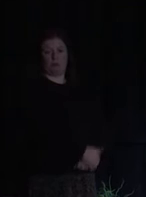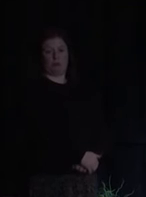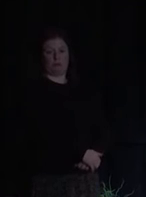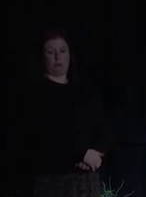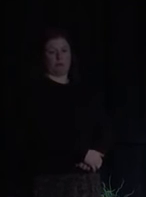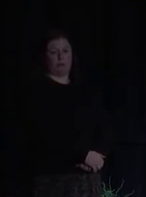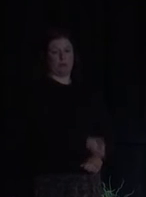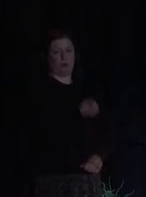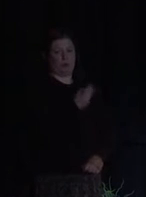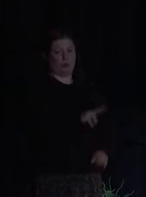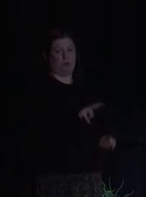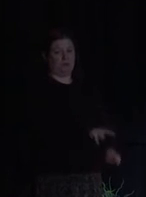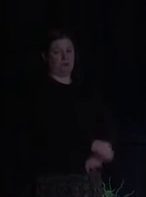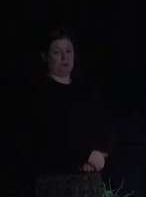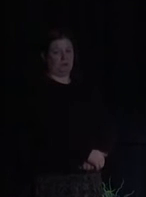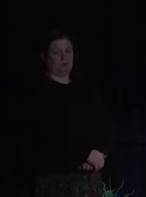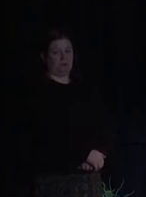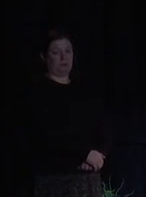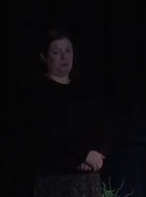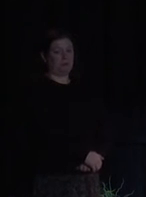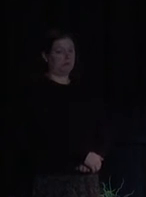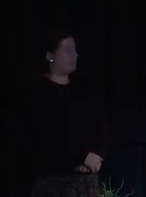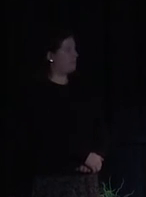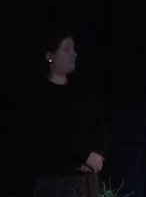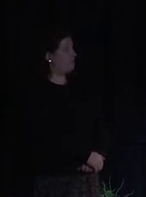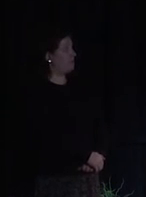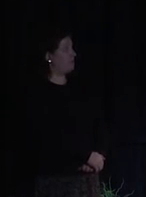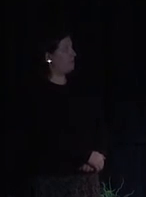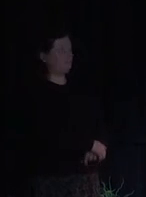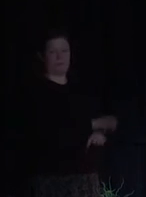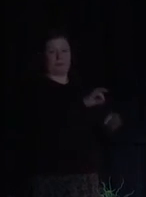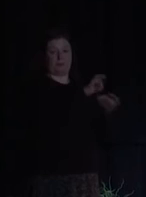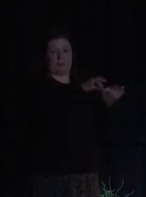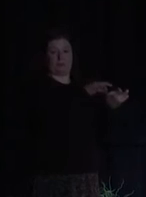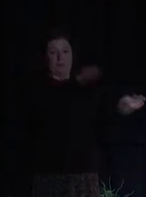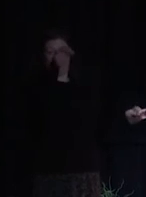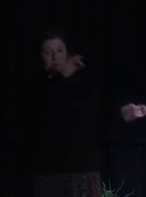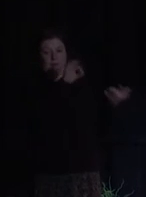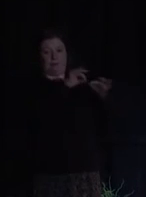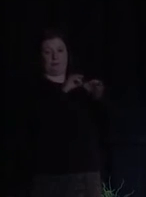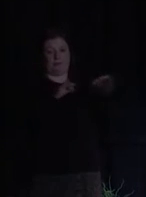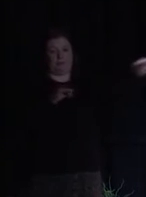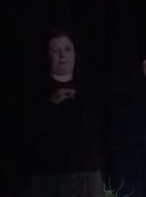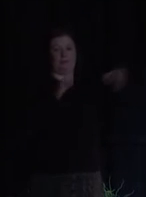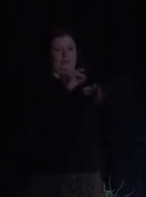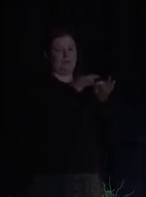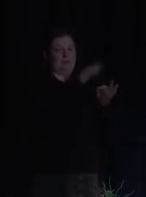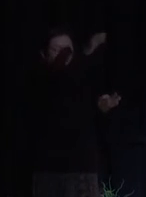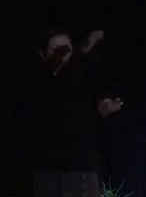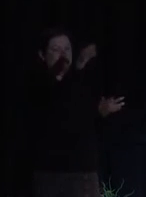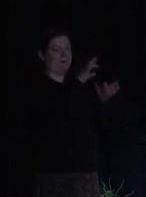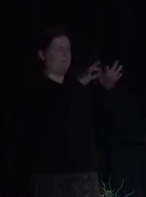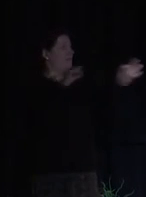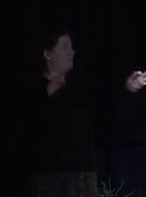And so you're confronted by a square or a space full of these string attached to these stones, and then you're invited to